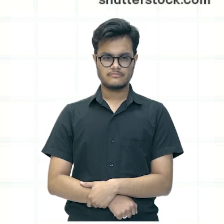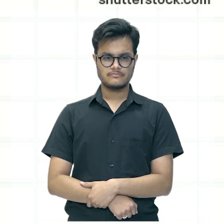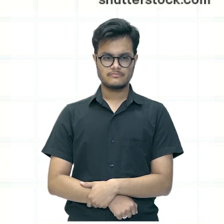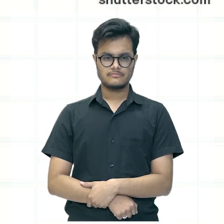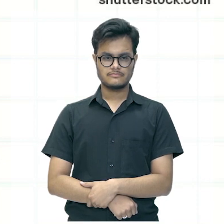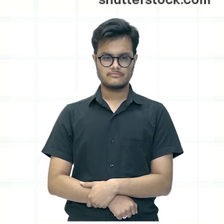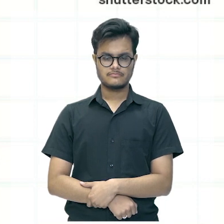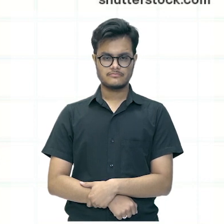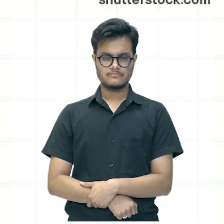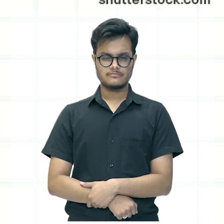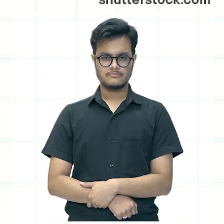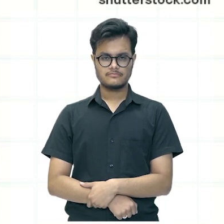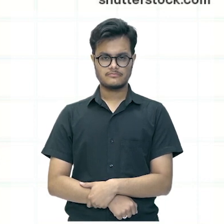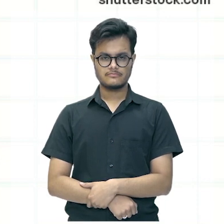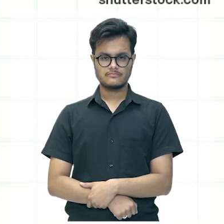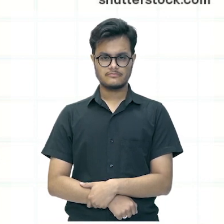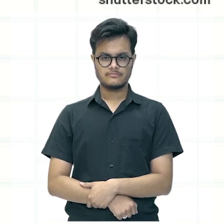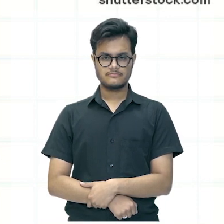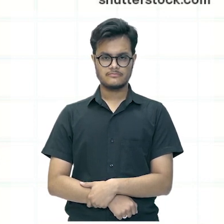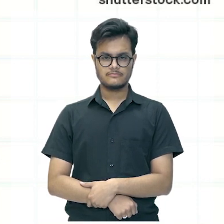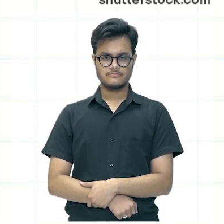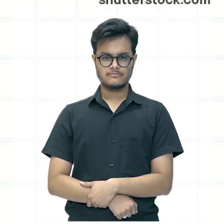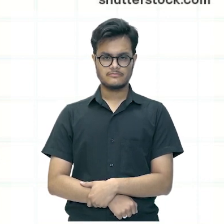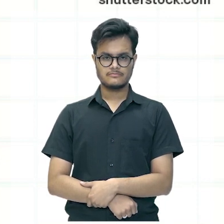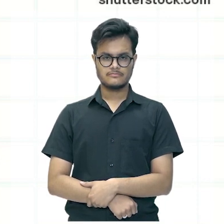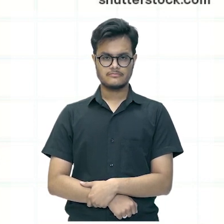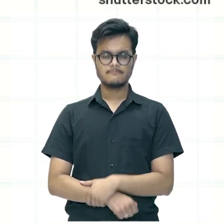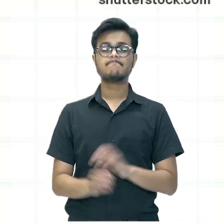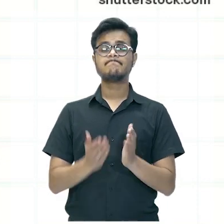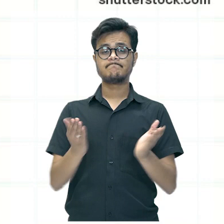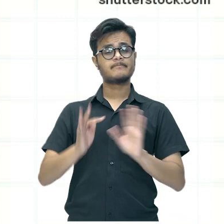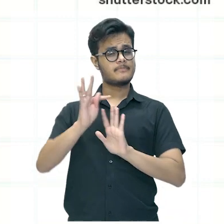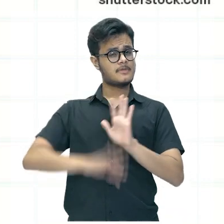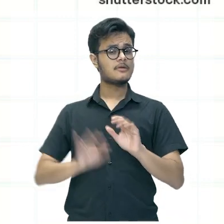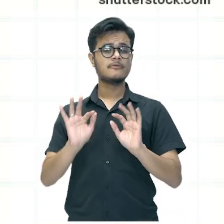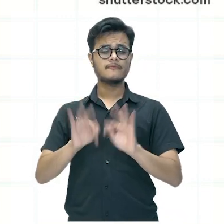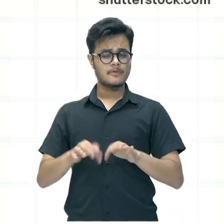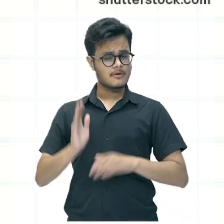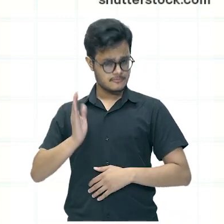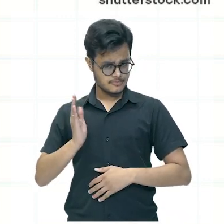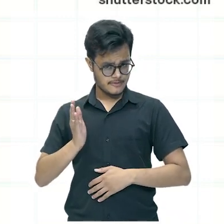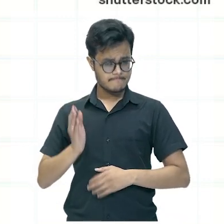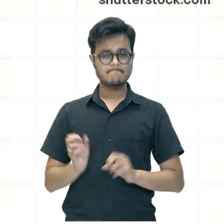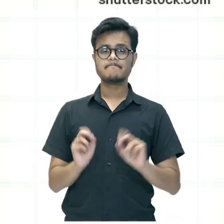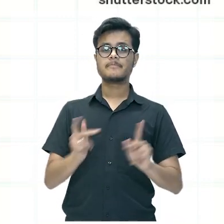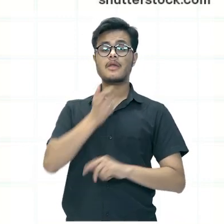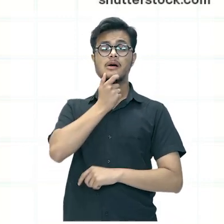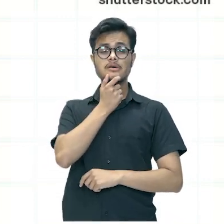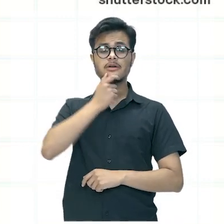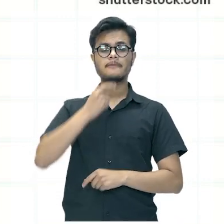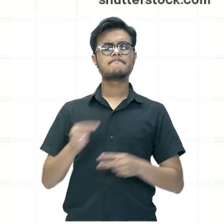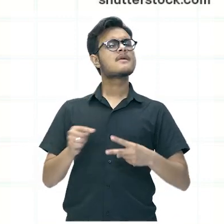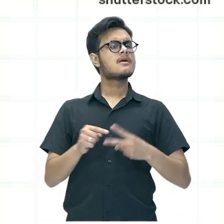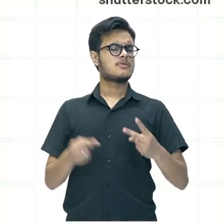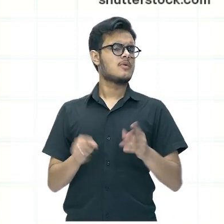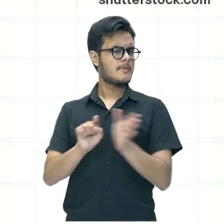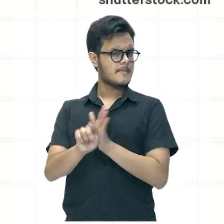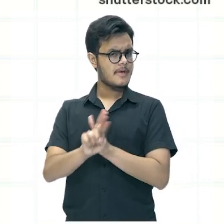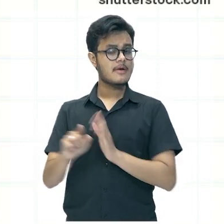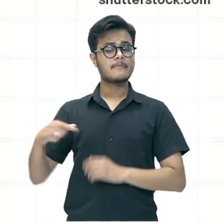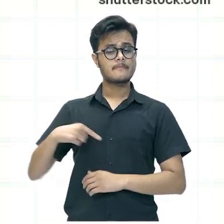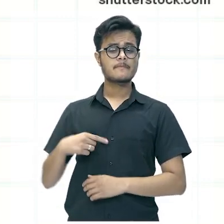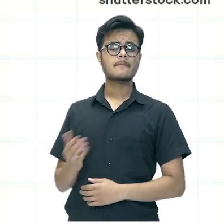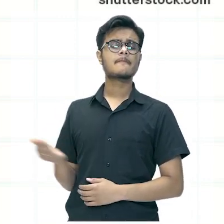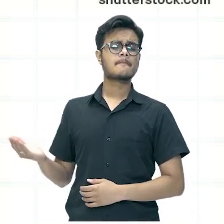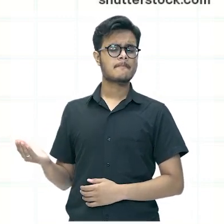psychological counseling. Então, o texto finaliza aí, certo? E as duas perguntas que nós temos